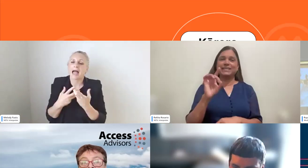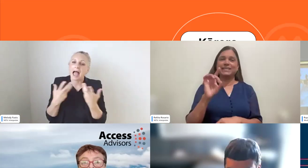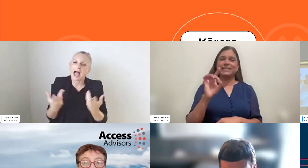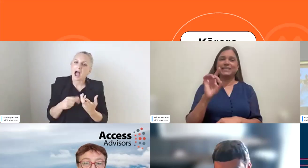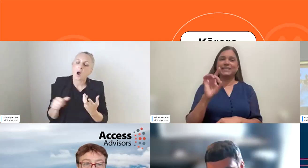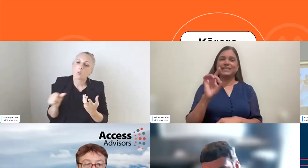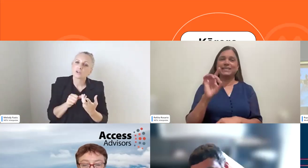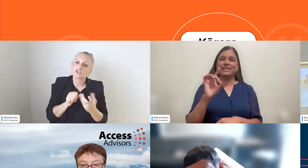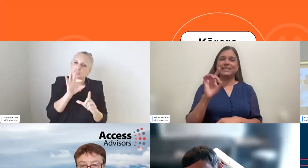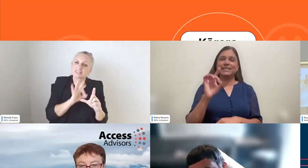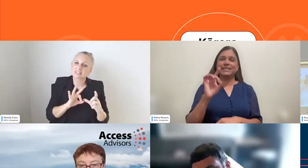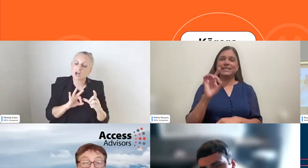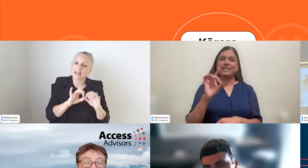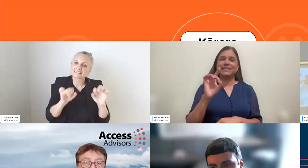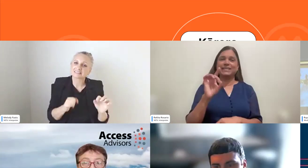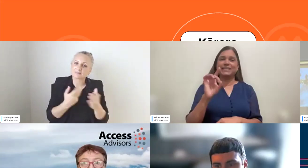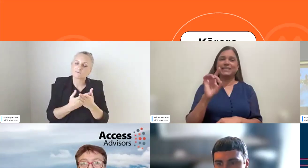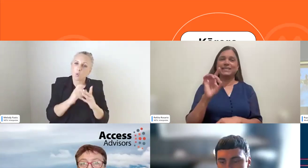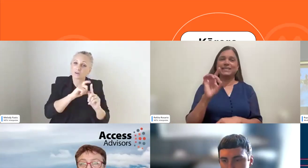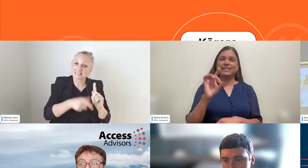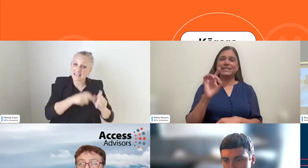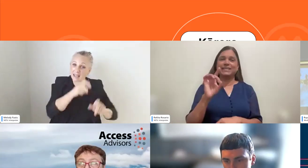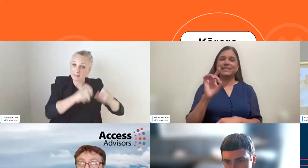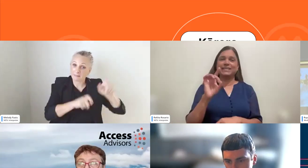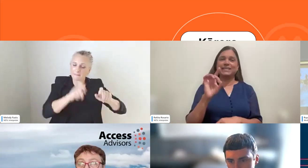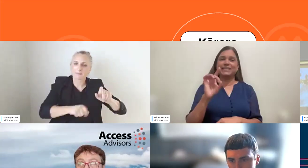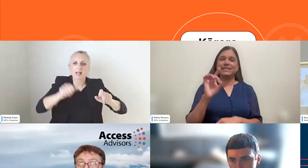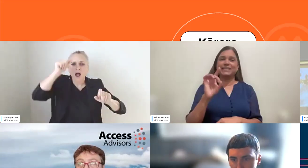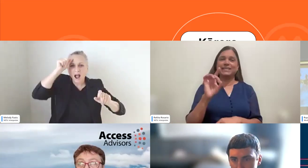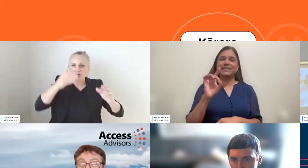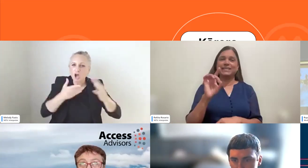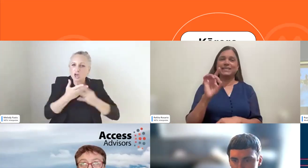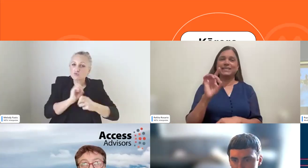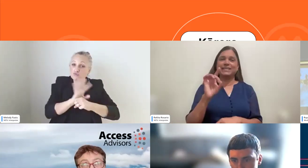people. And I know that during COVID, we had a very